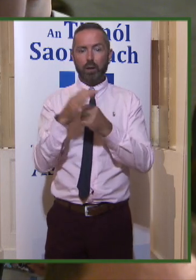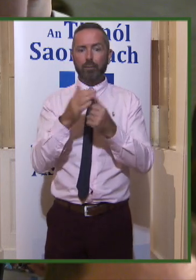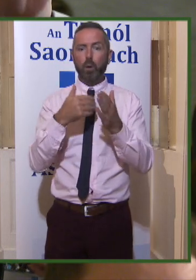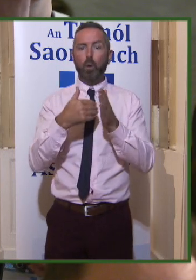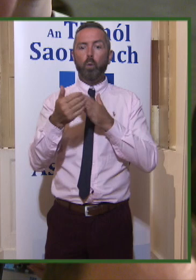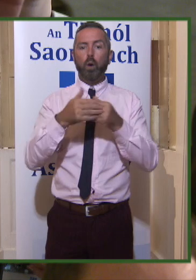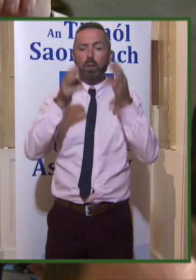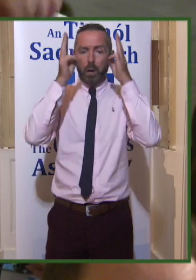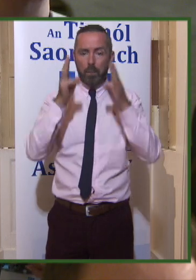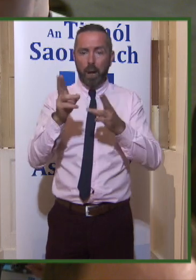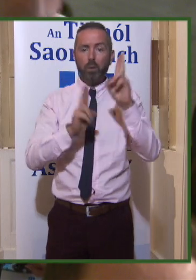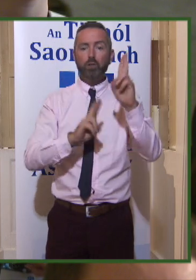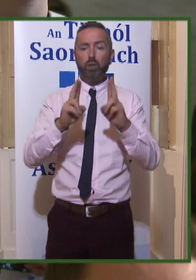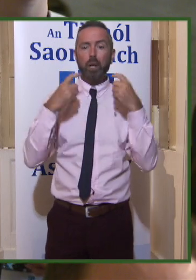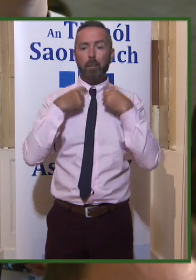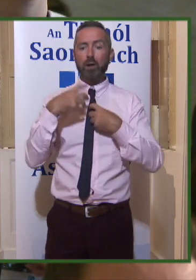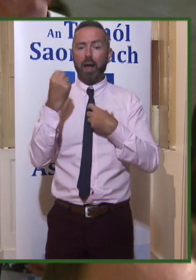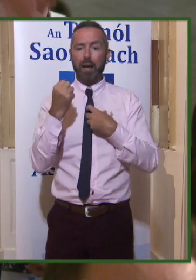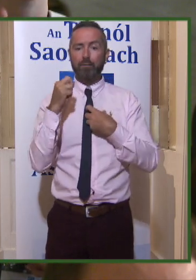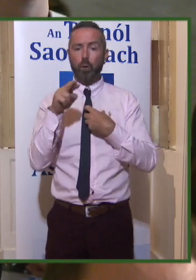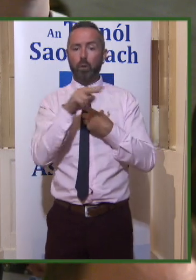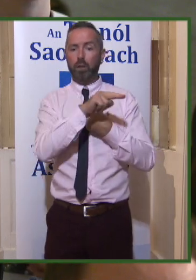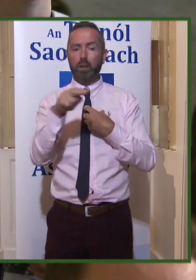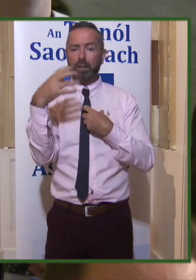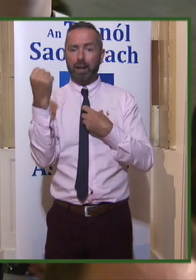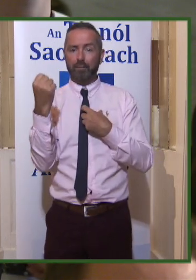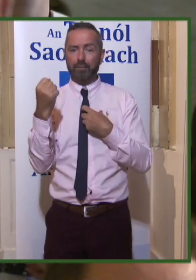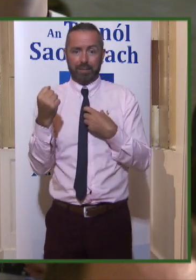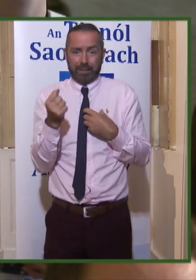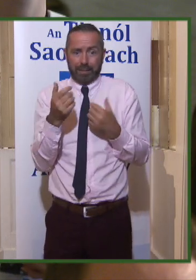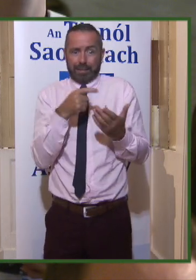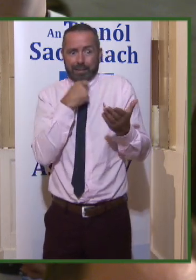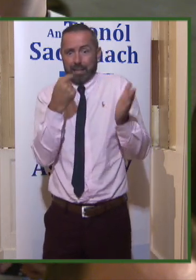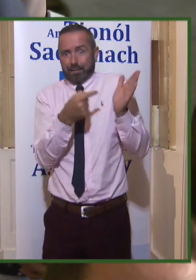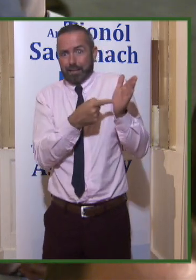powers should the mayor have or should he not have. That's what it is. It says